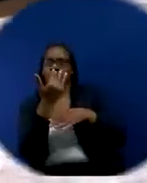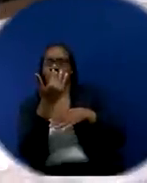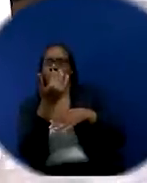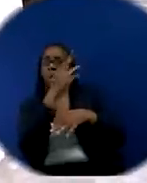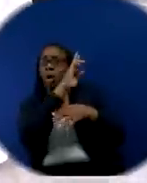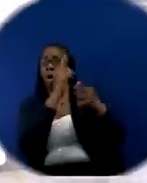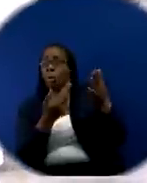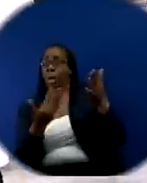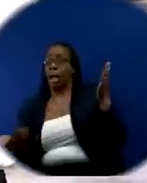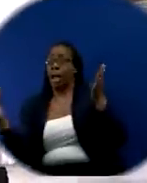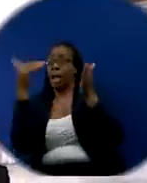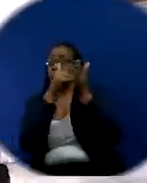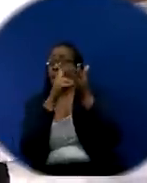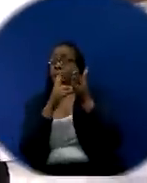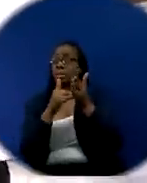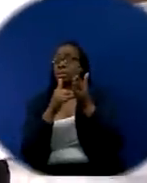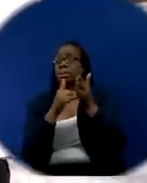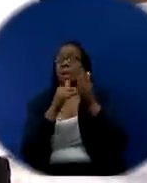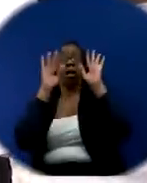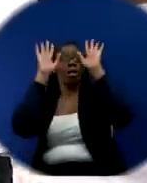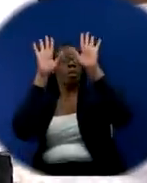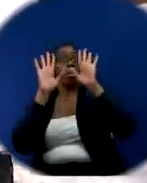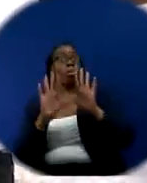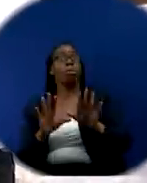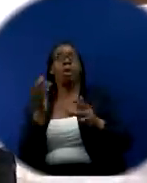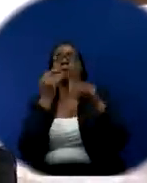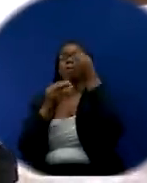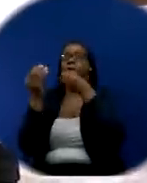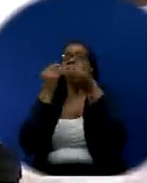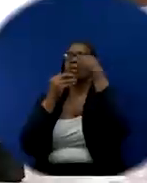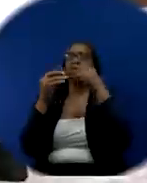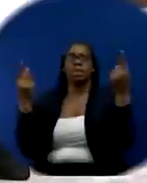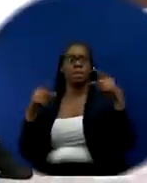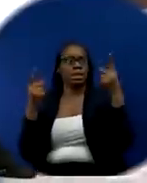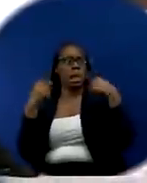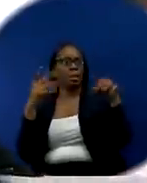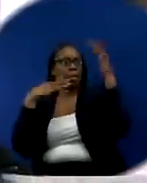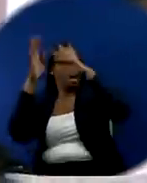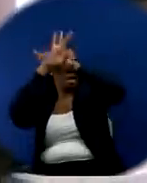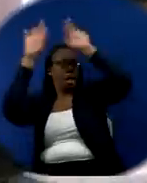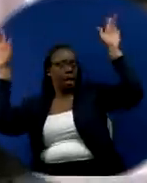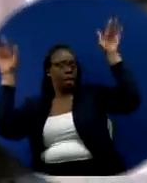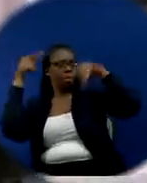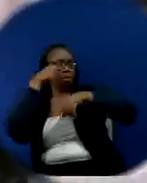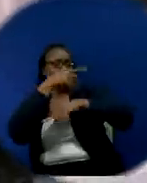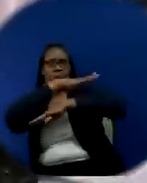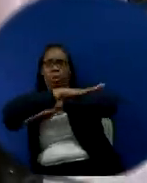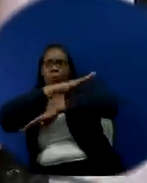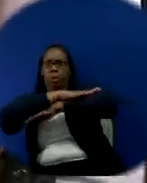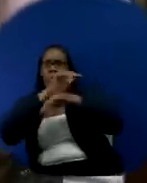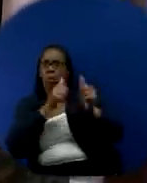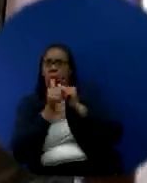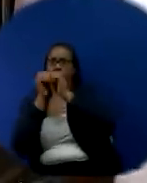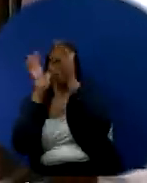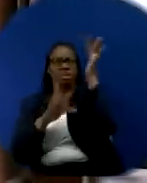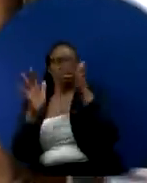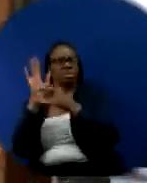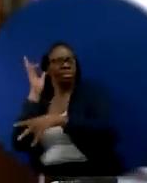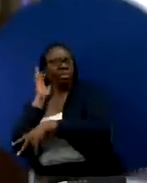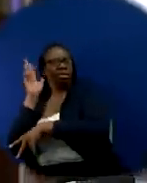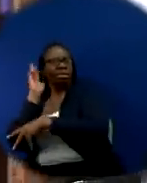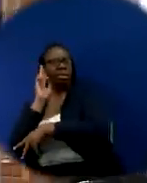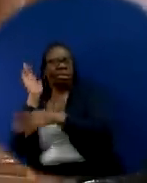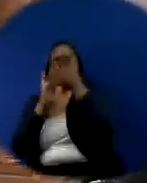Jesus has just talked about that wonderful feast that's going to happen. And then one of those at the table with Jesus heard this and said